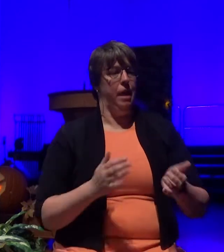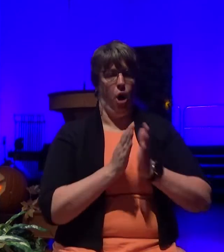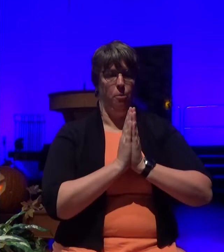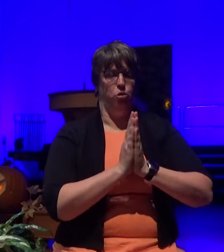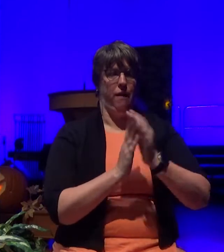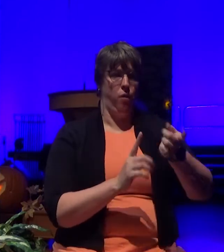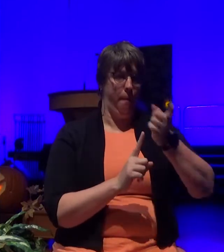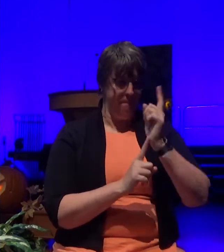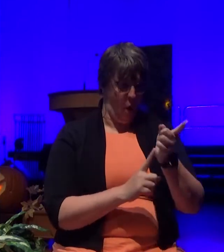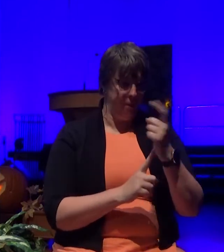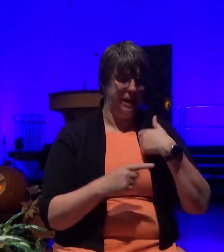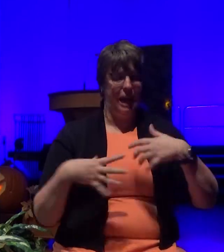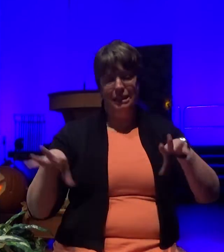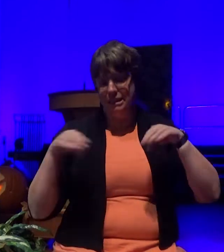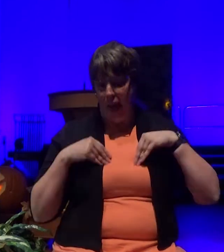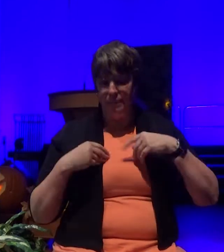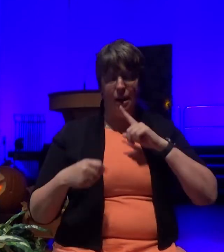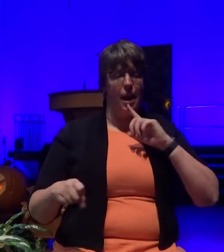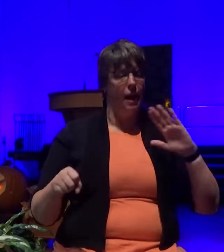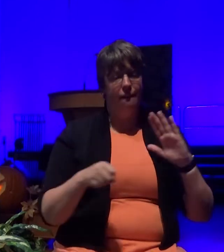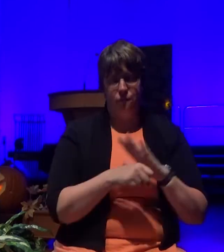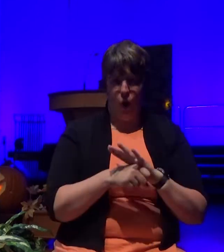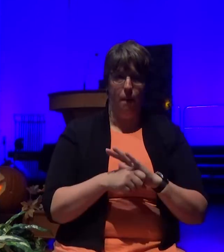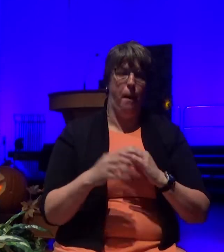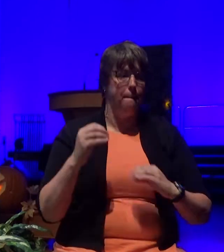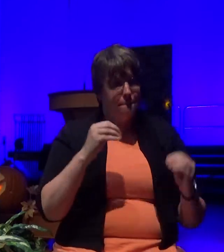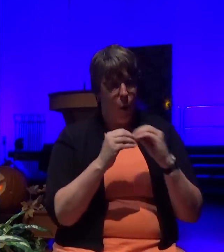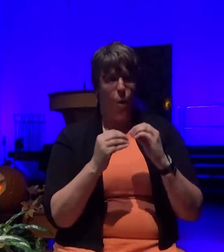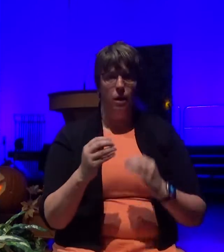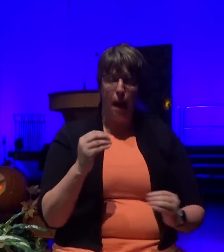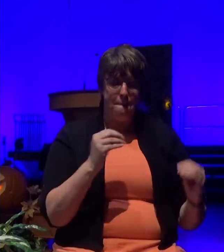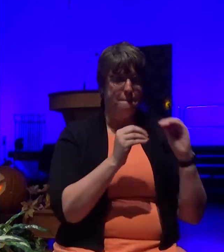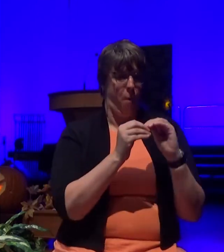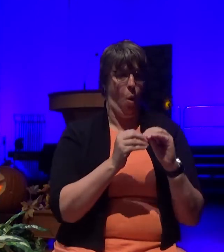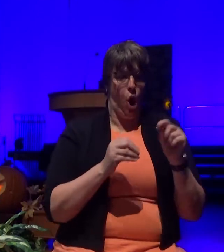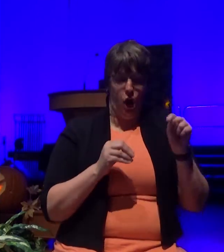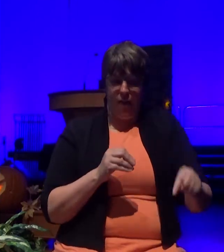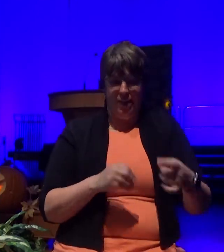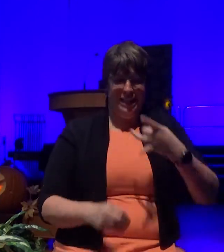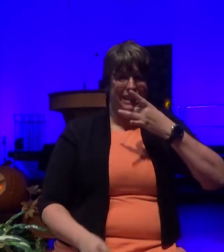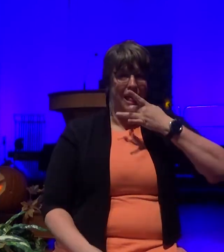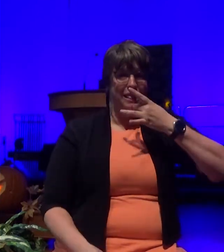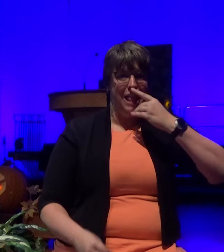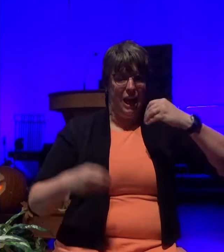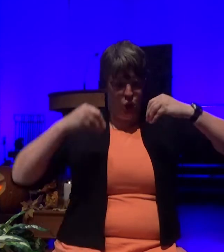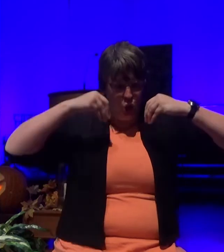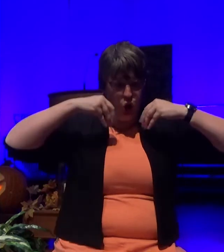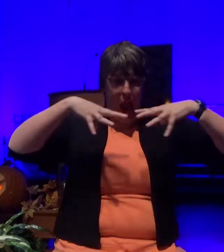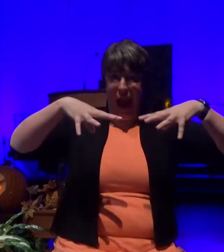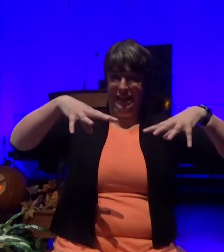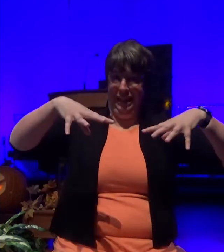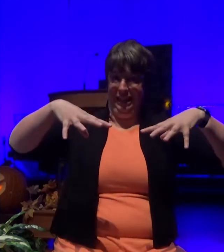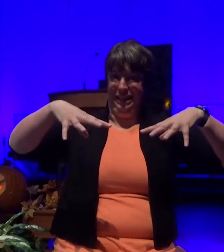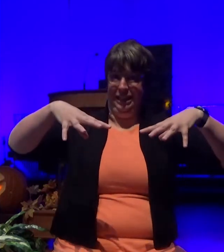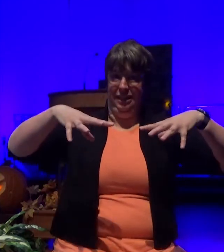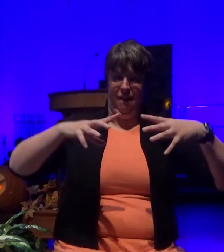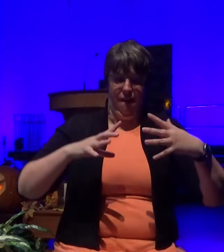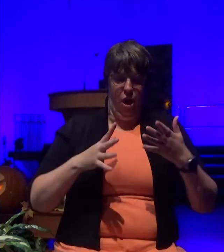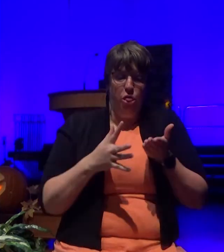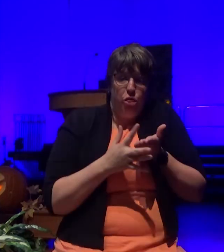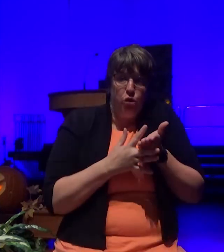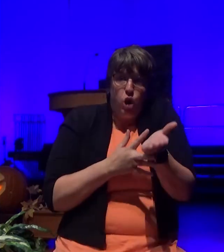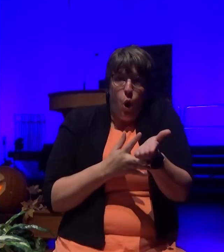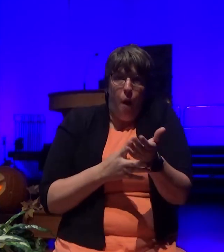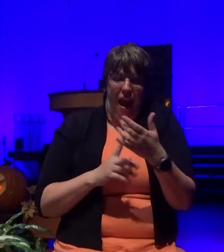affirm more and more of this light shining forth through us, from us, knowing that